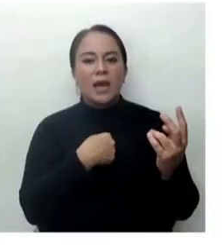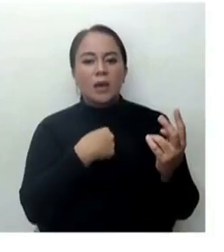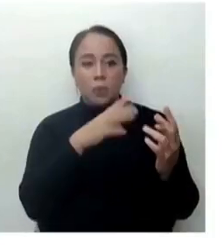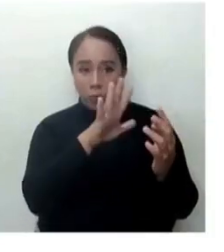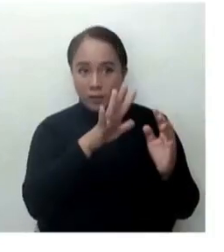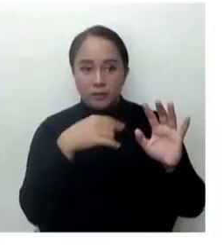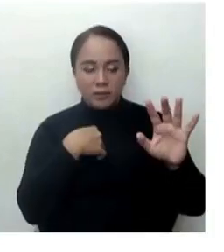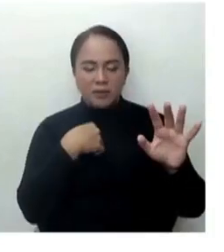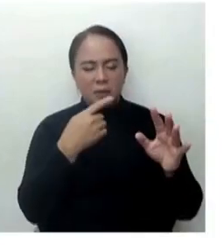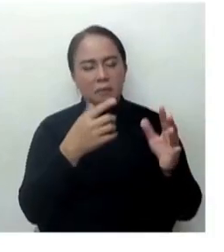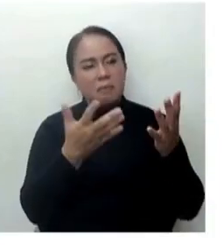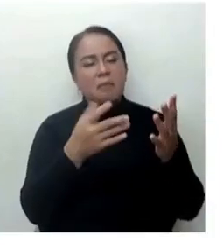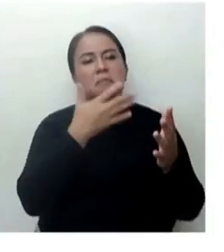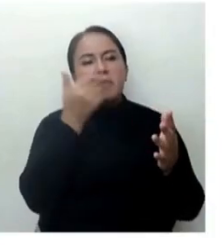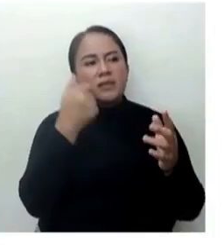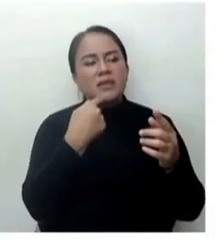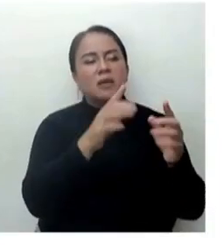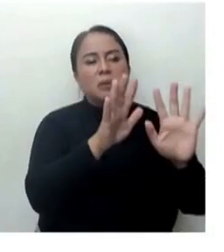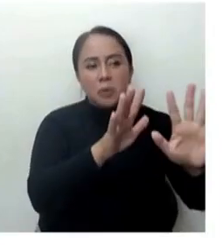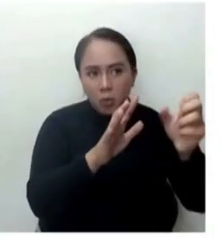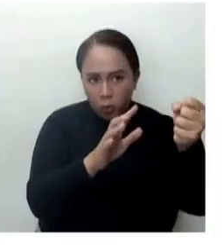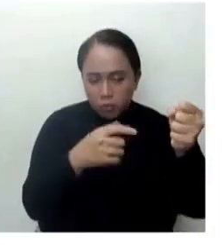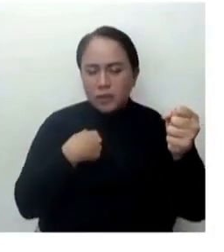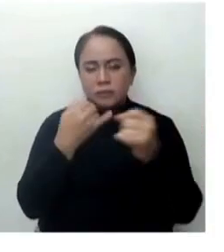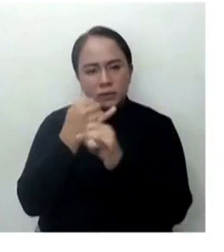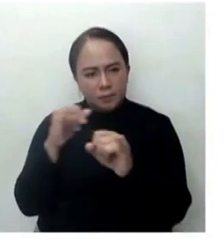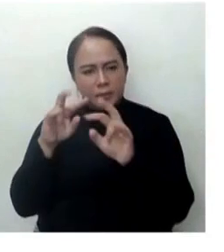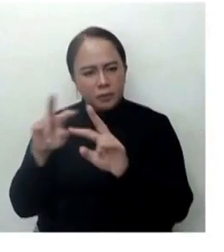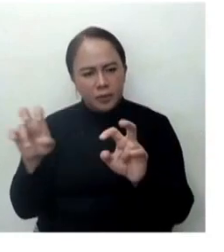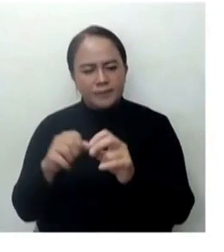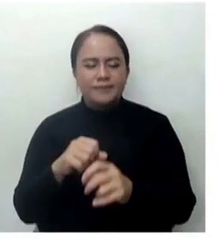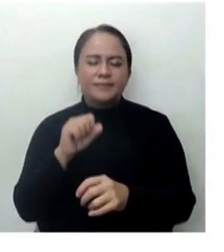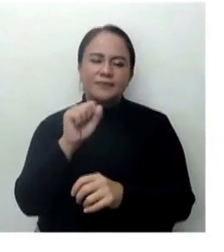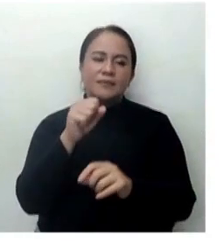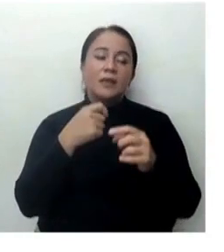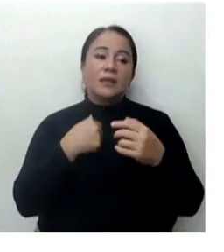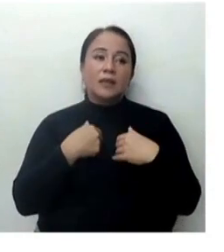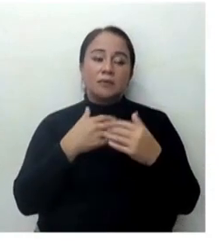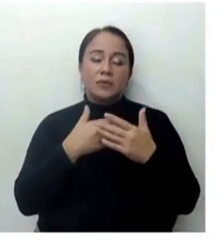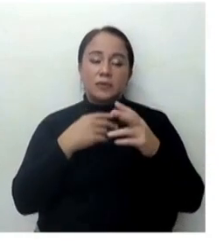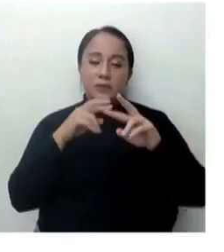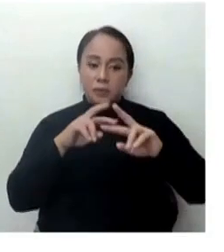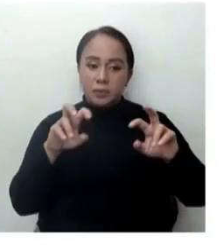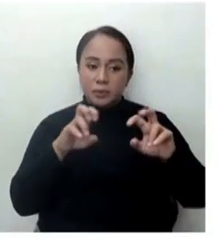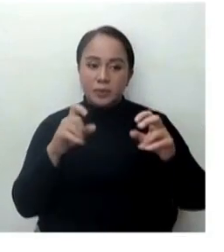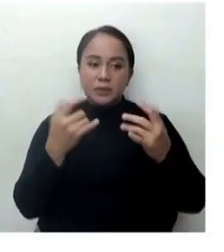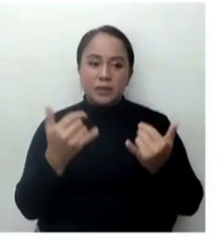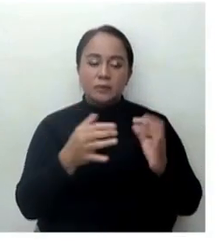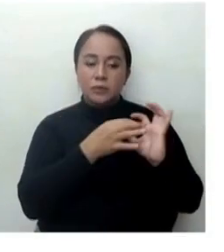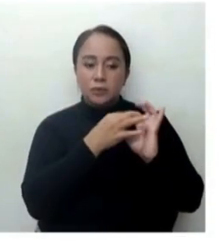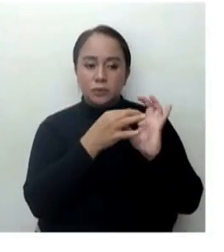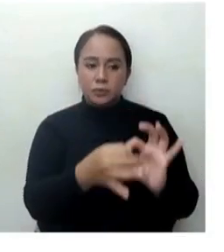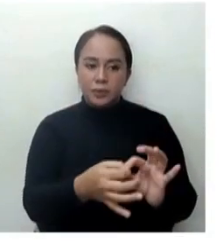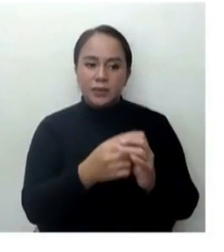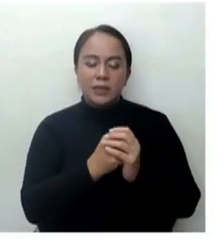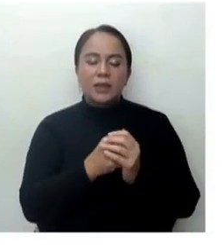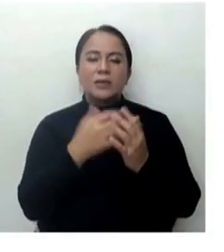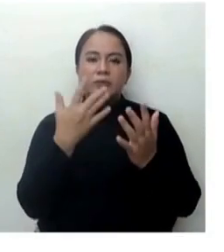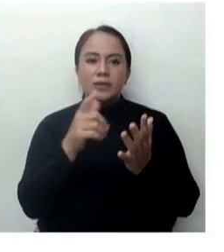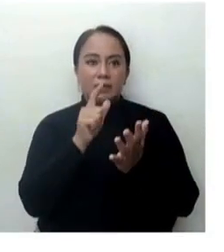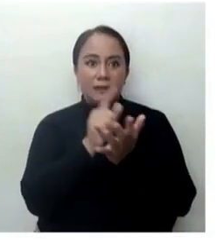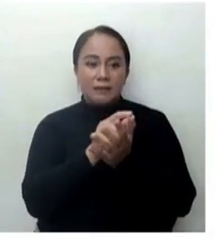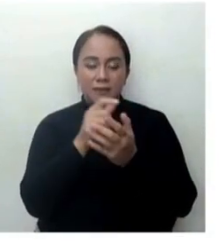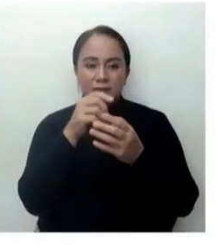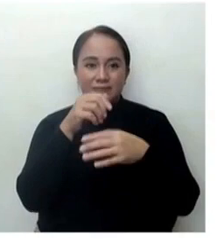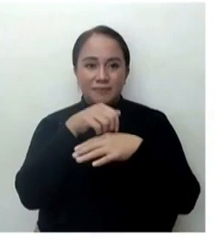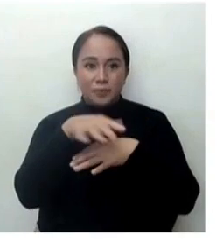independent investigation about the matter. Okay, of course, there will be a preliminary investigation into this, and in relation to that, a subpoena has been released. Have you